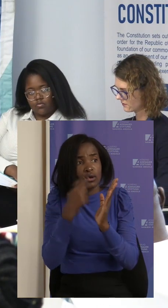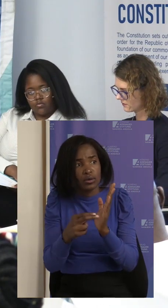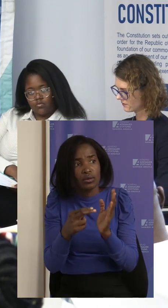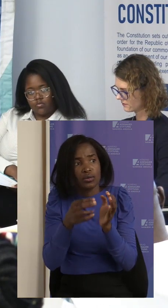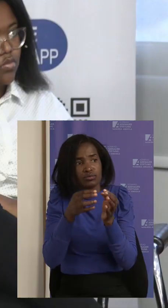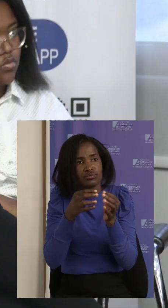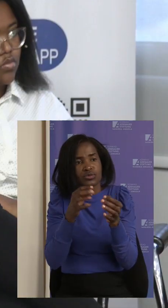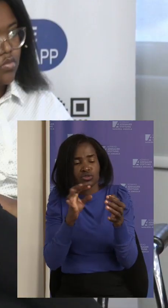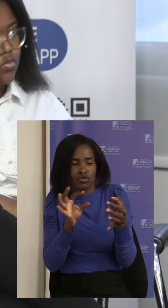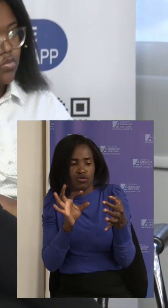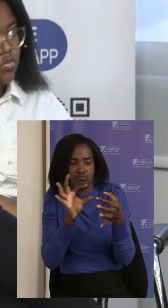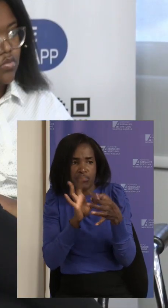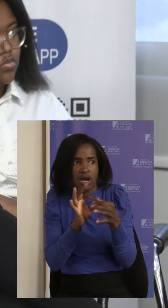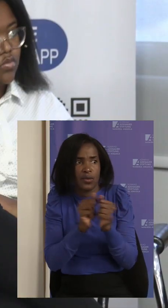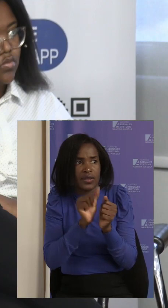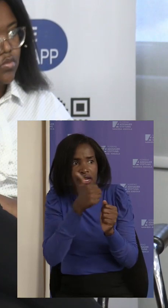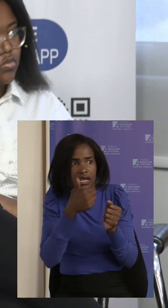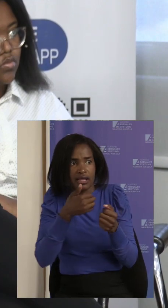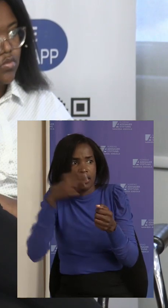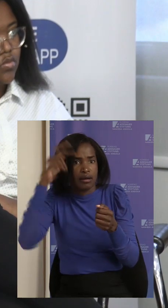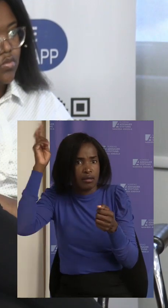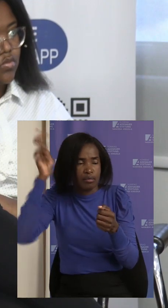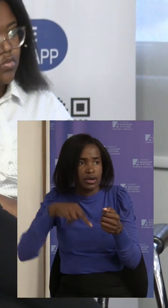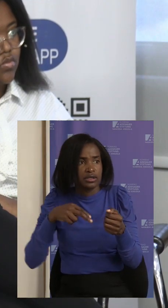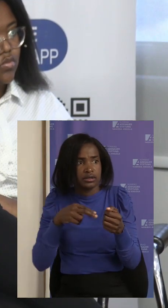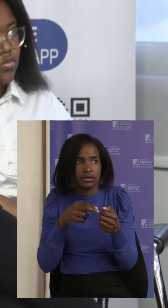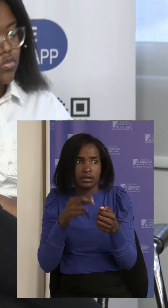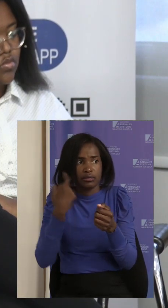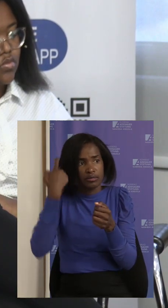on another policy document in the ministry, which